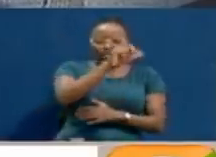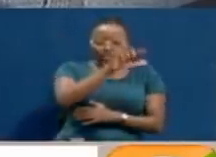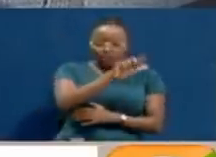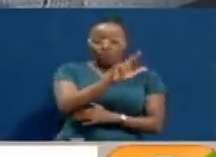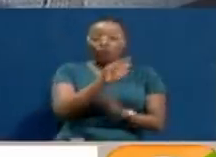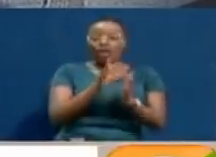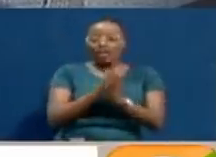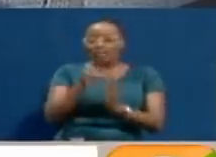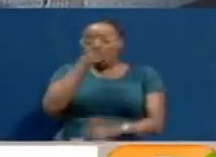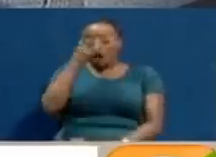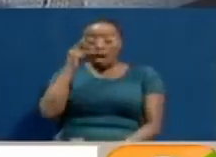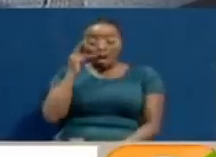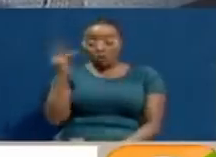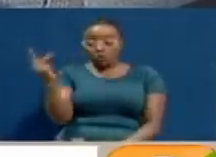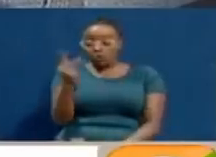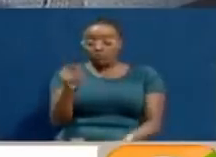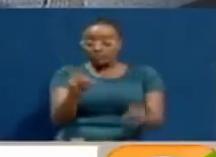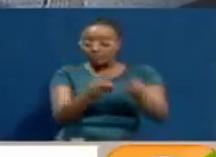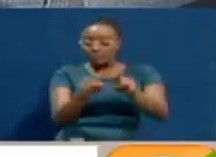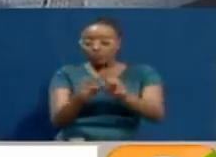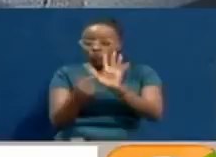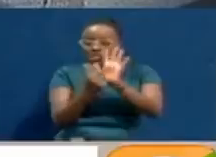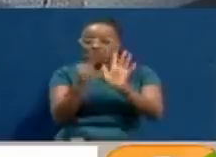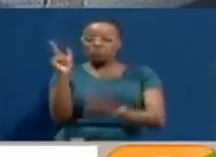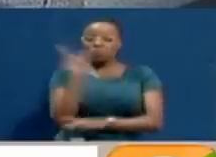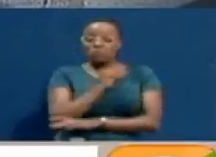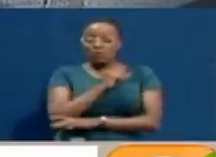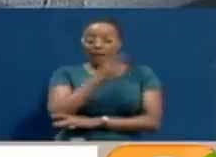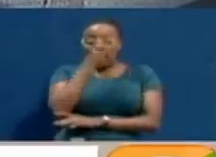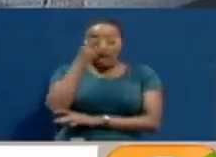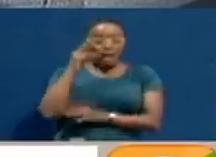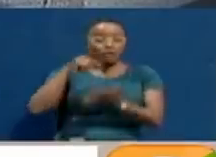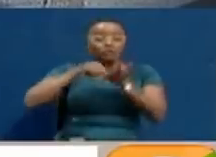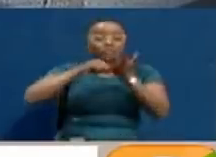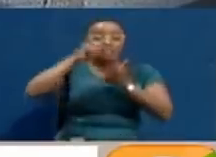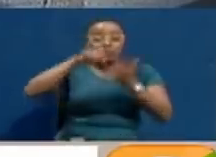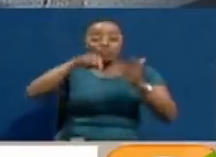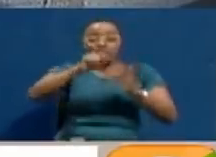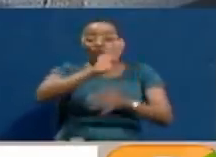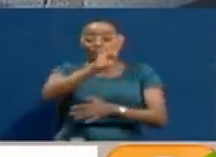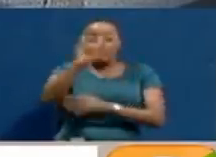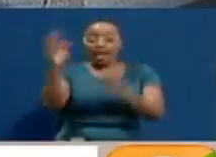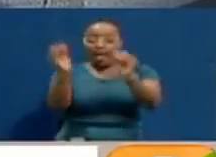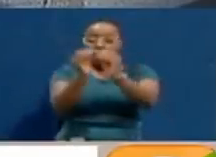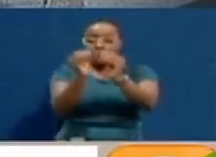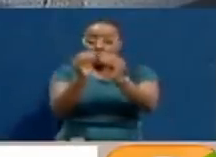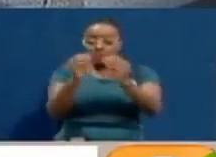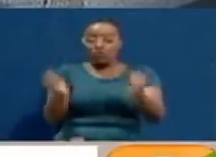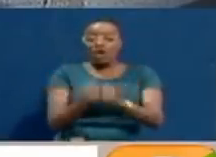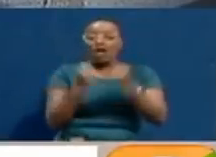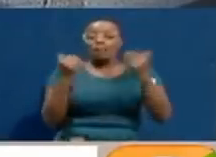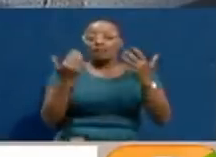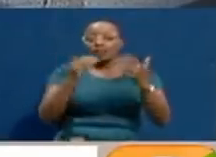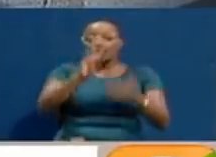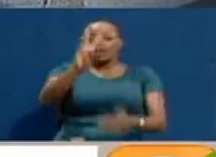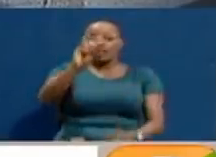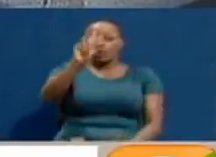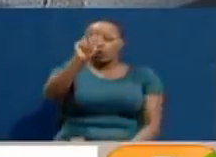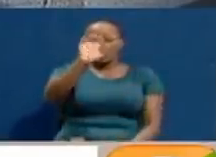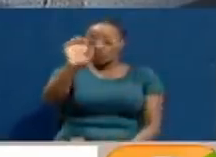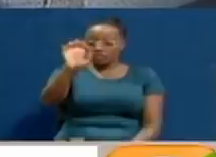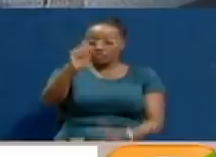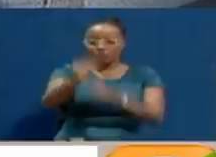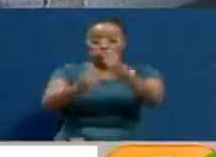leader Kalonzo Musyoka would also play out, Kalonzo insisting his BBI meeting to be held in Wote was still on.